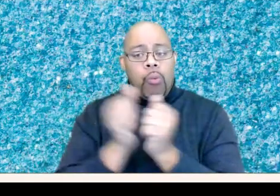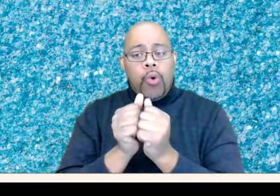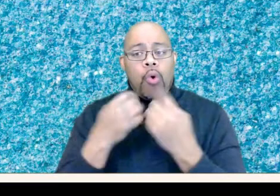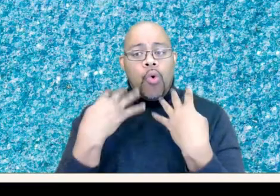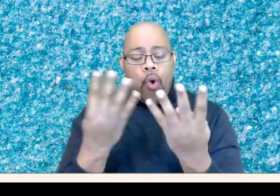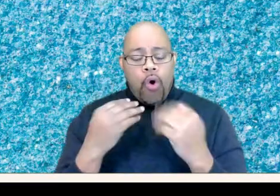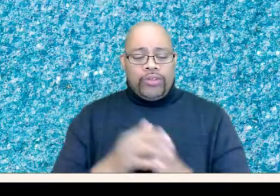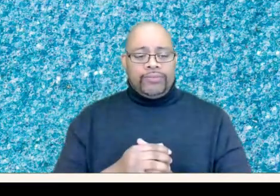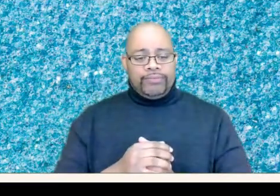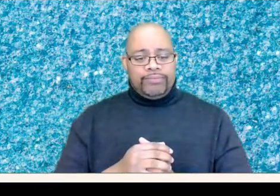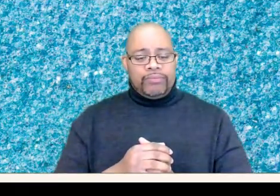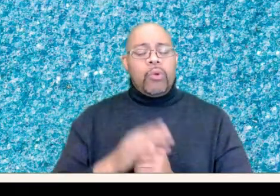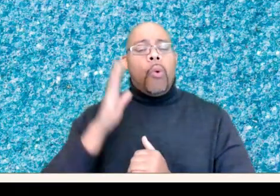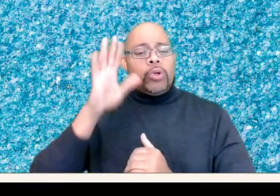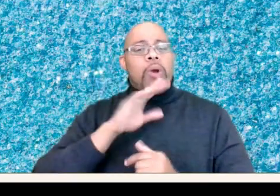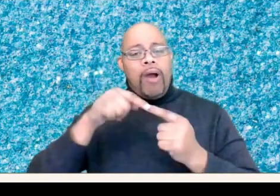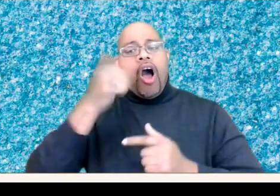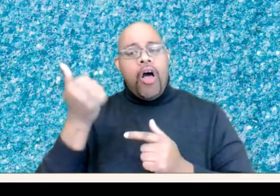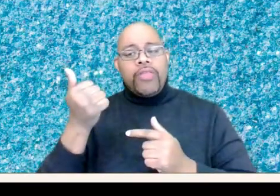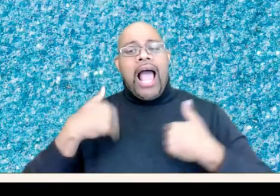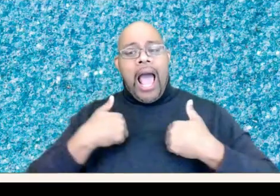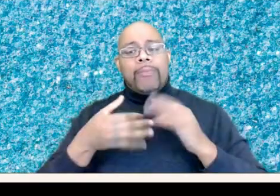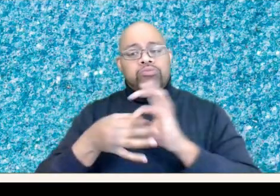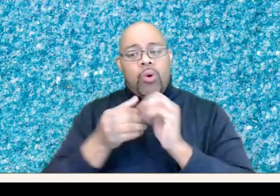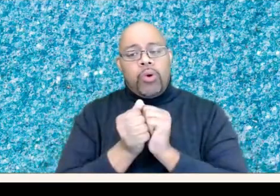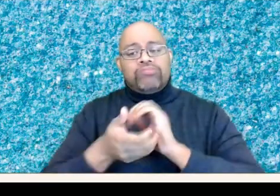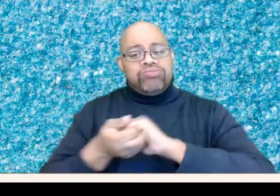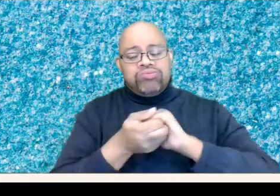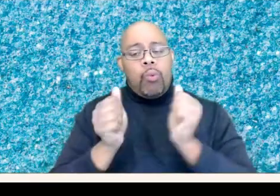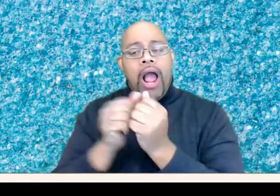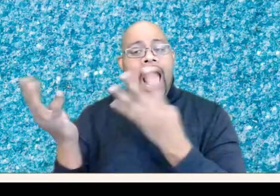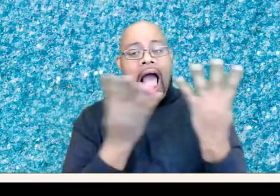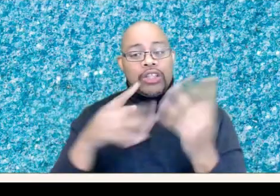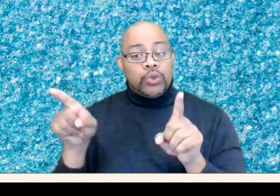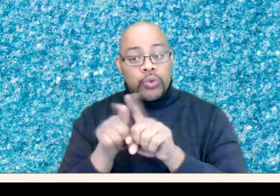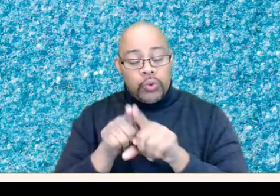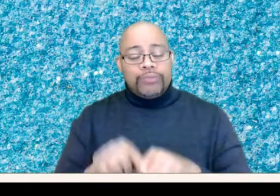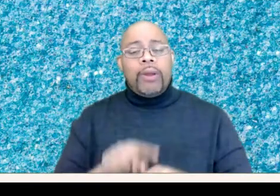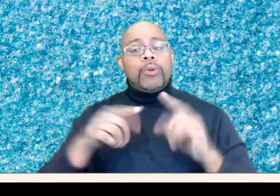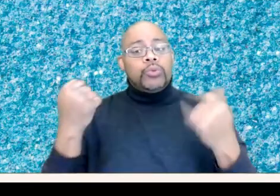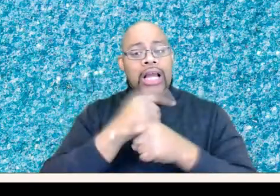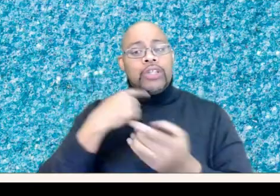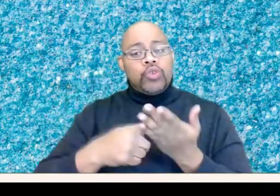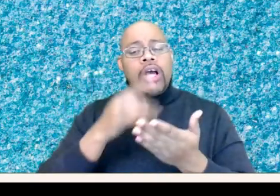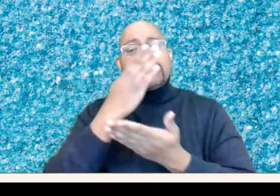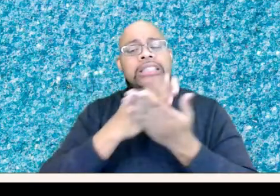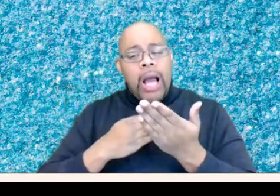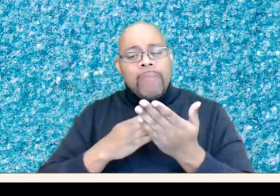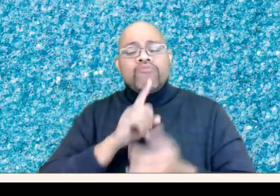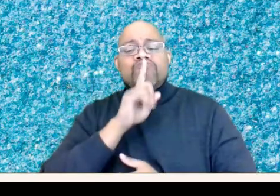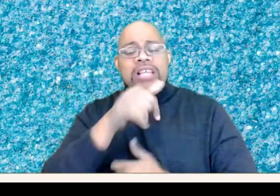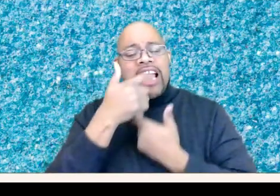much of some of the other species, although we're going to change that. But today, what I wanted to talk about is just some of the